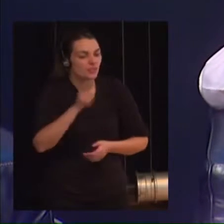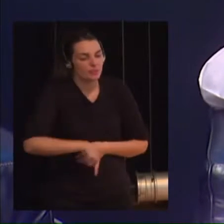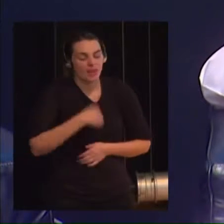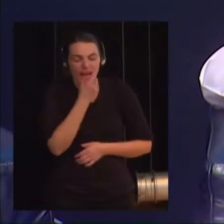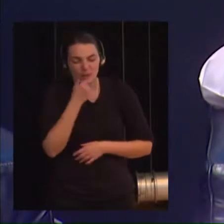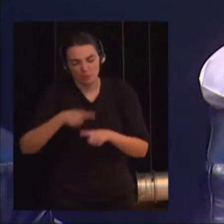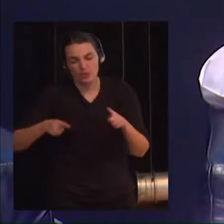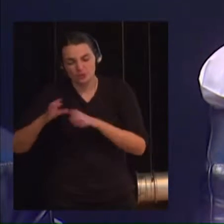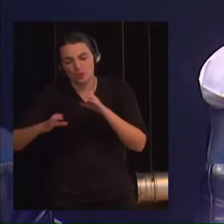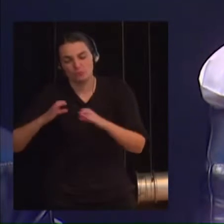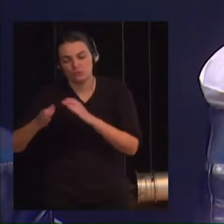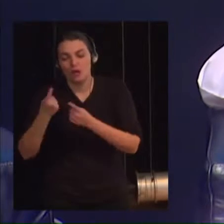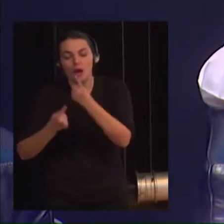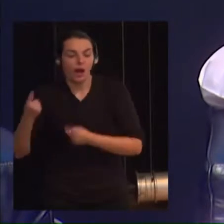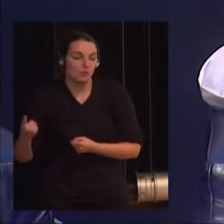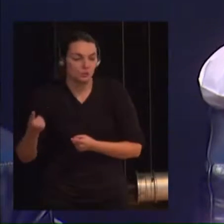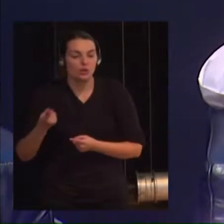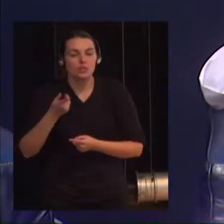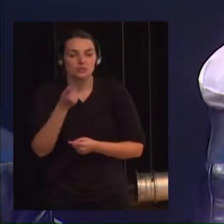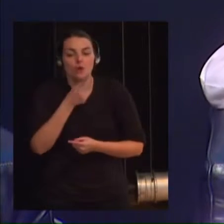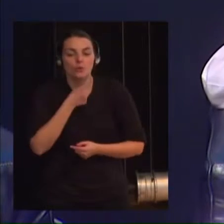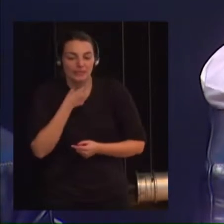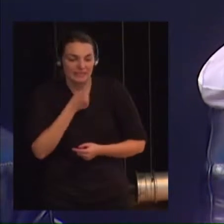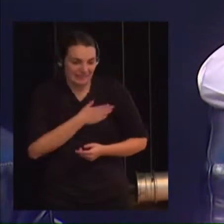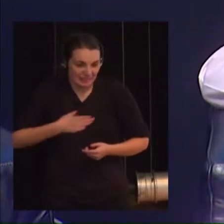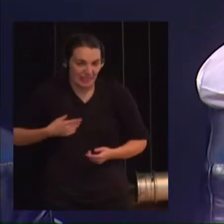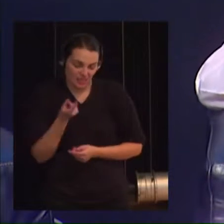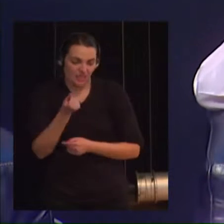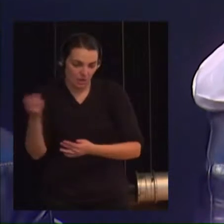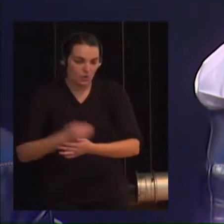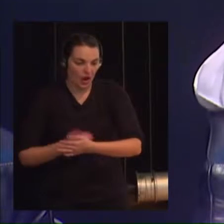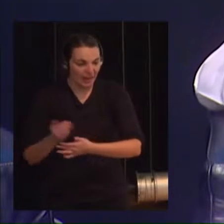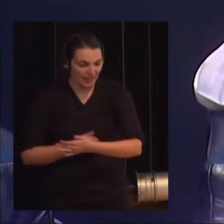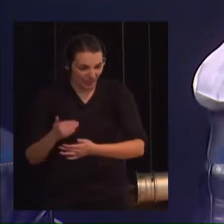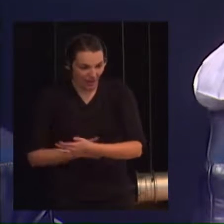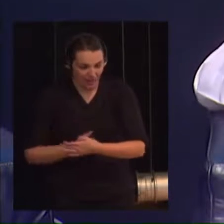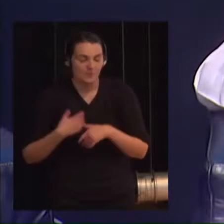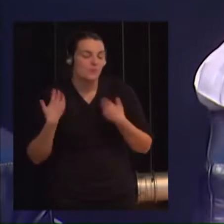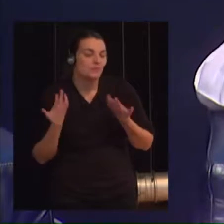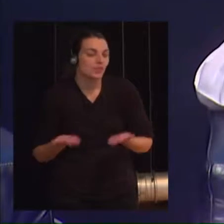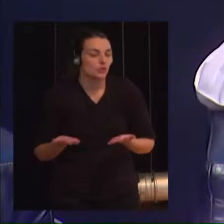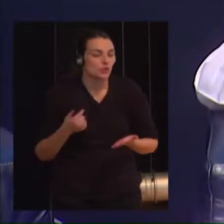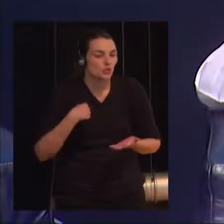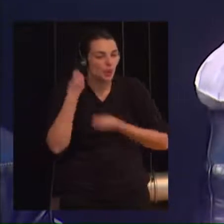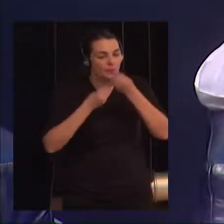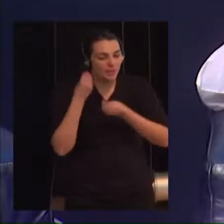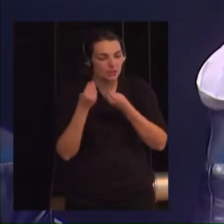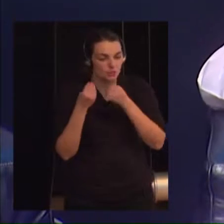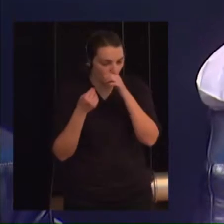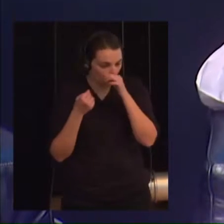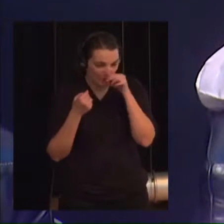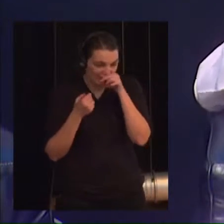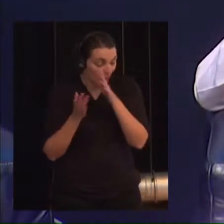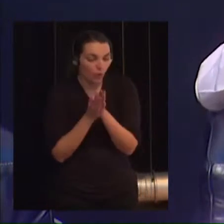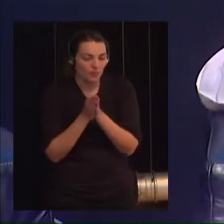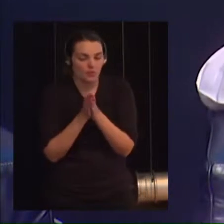to see new partnerships emerge, but I'd also be caution my colleagues in the media about being careful what we wish for, because I think there's